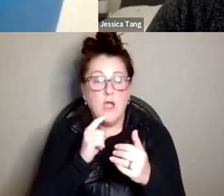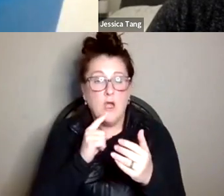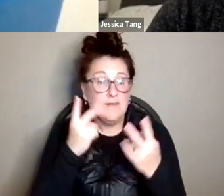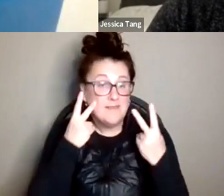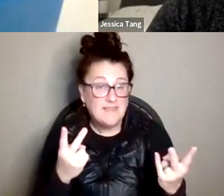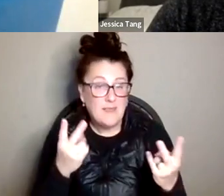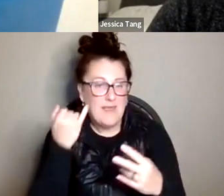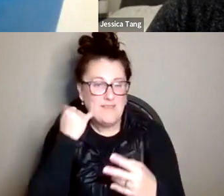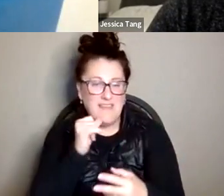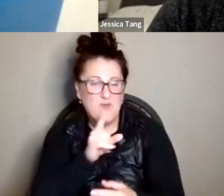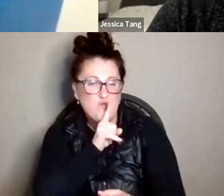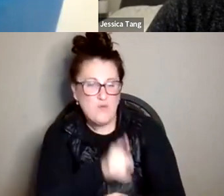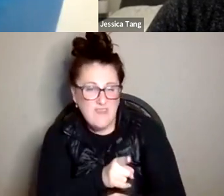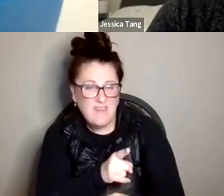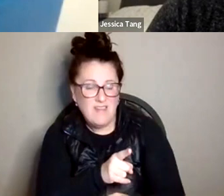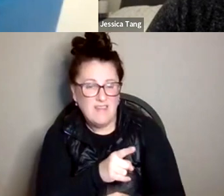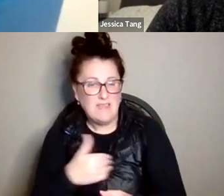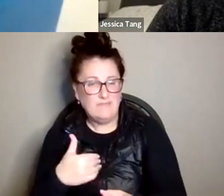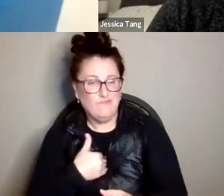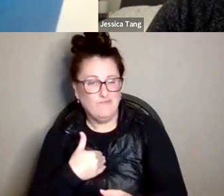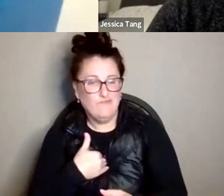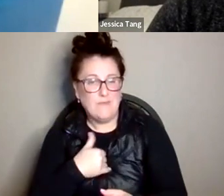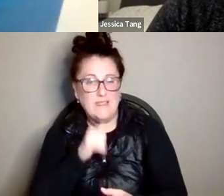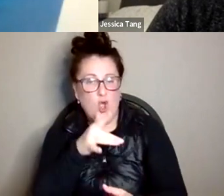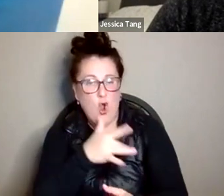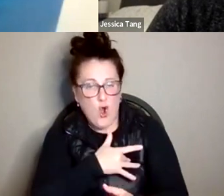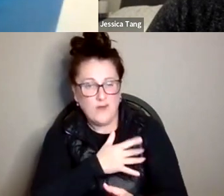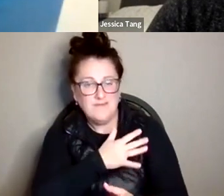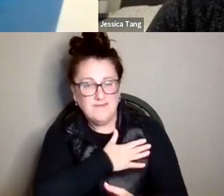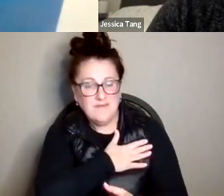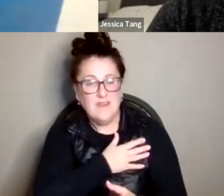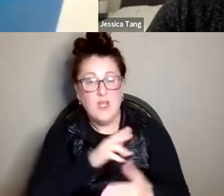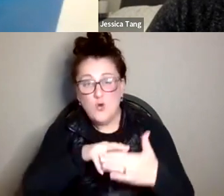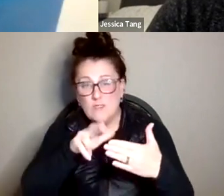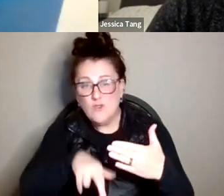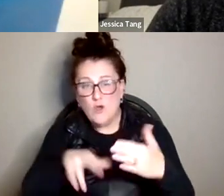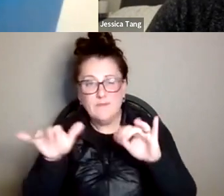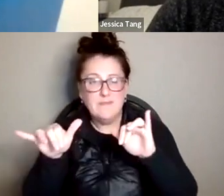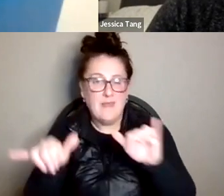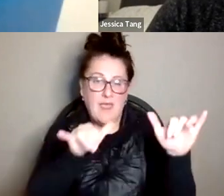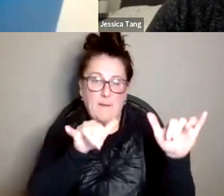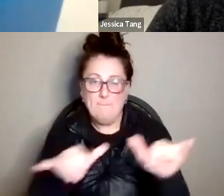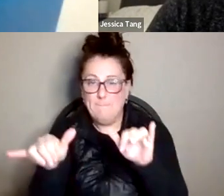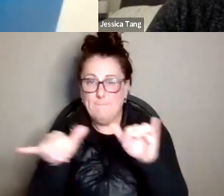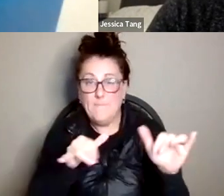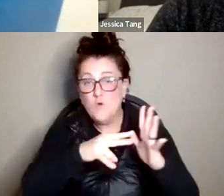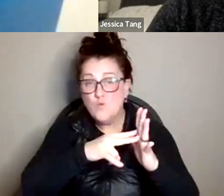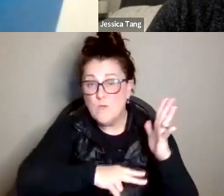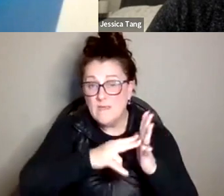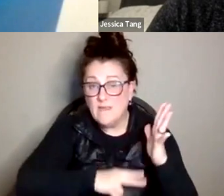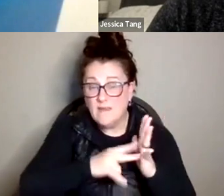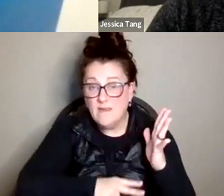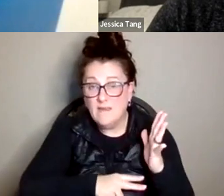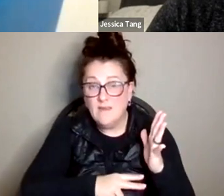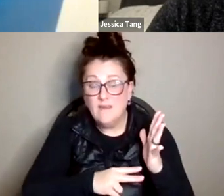if it isn't genuine, if it isn't in the heart, we're going to get the same results. Reading definitely is